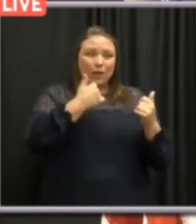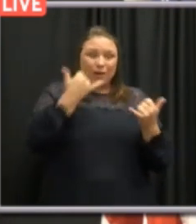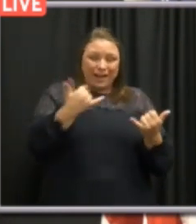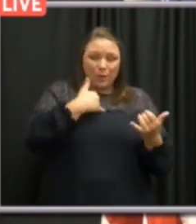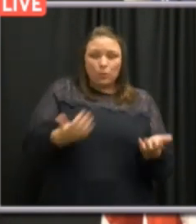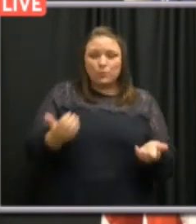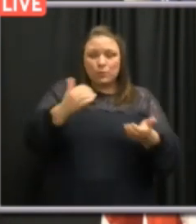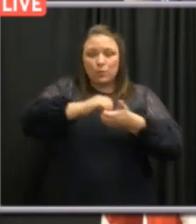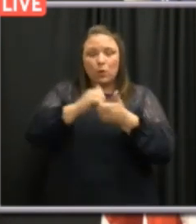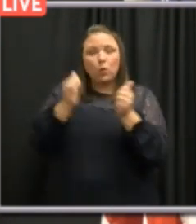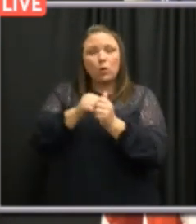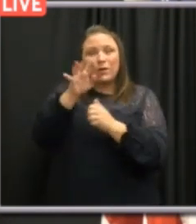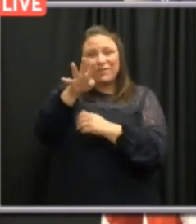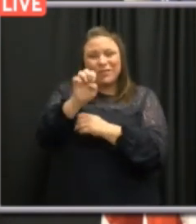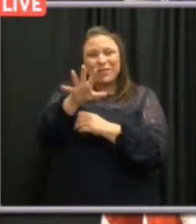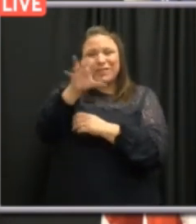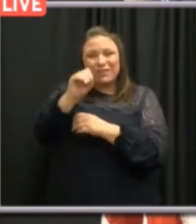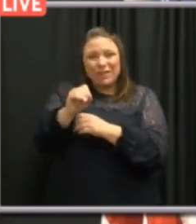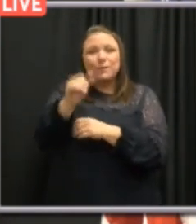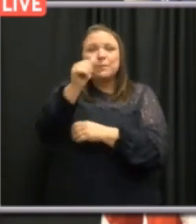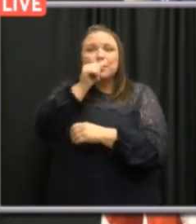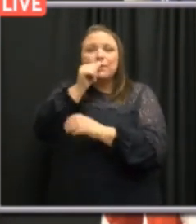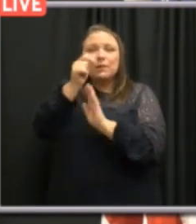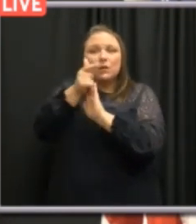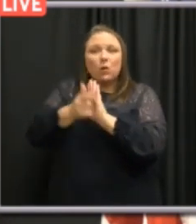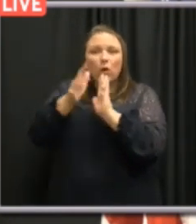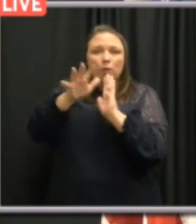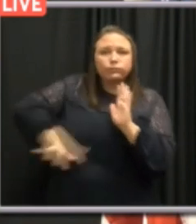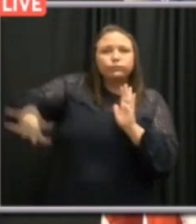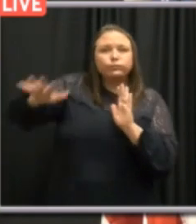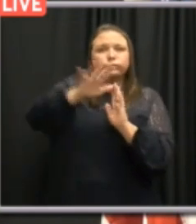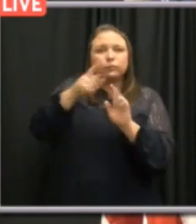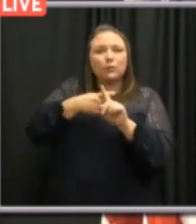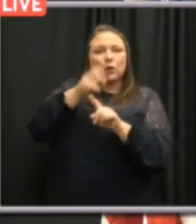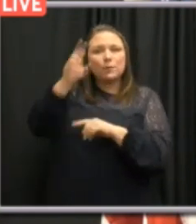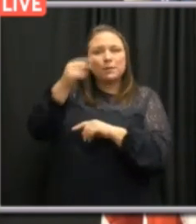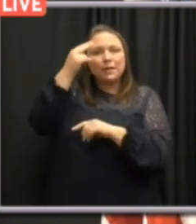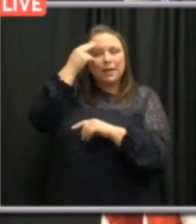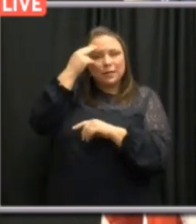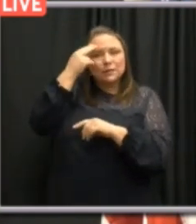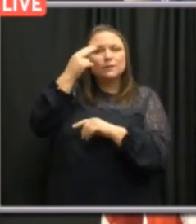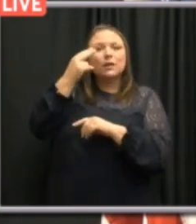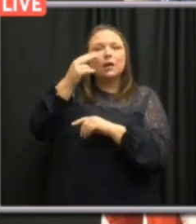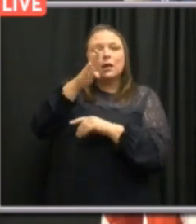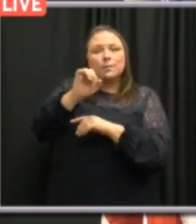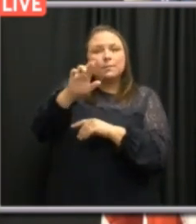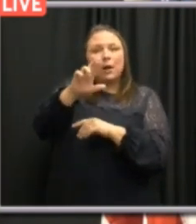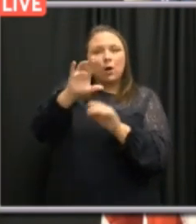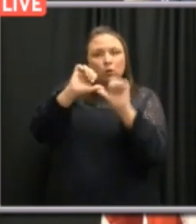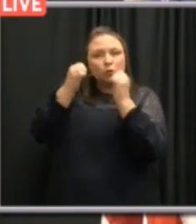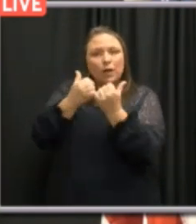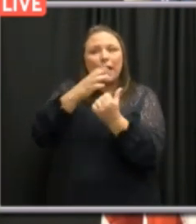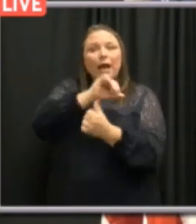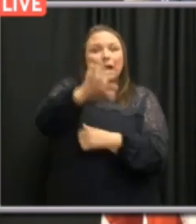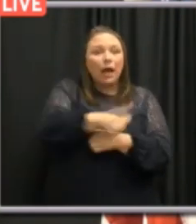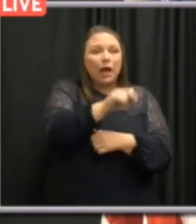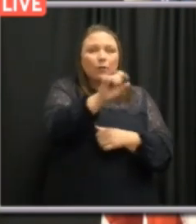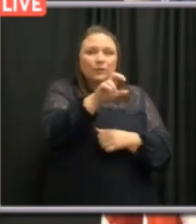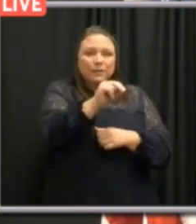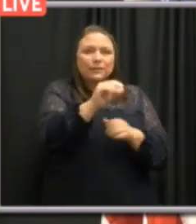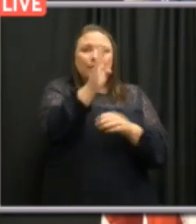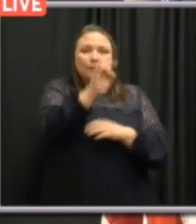with more than 450 private attorneys from the Nashville Bar Association and other Middle Tennessee bar